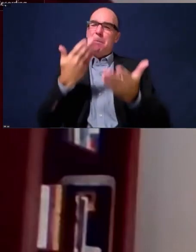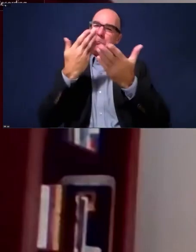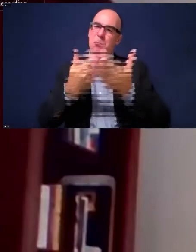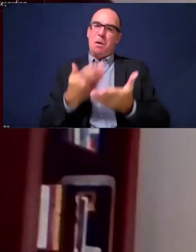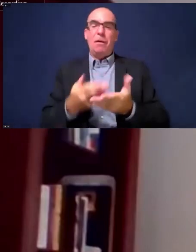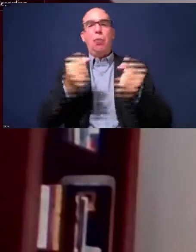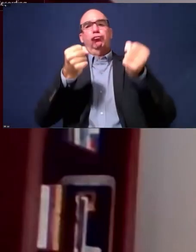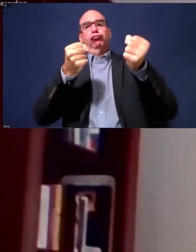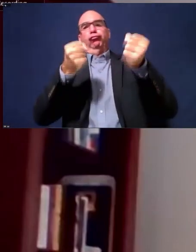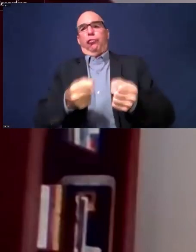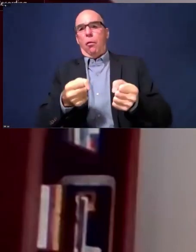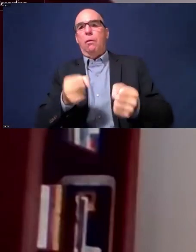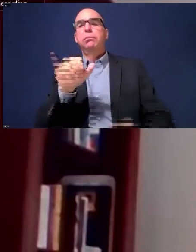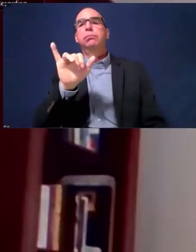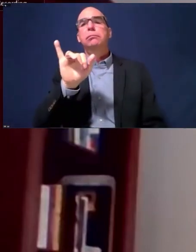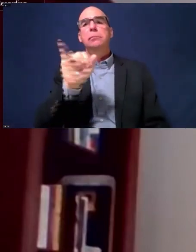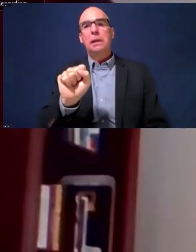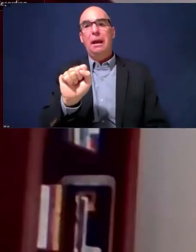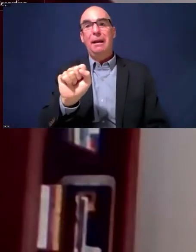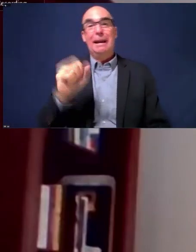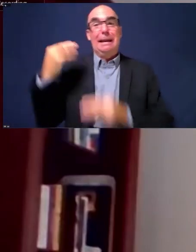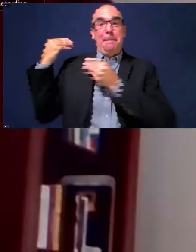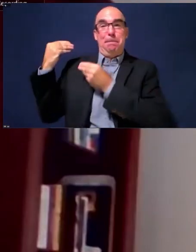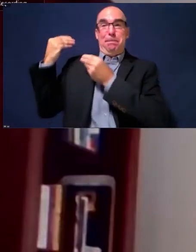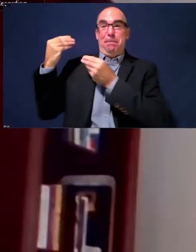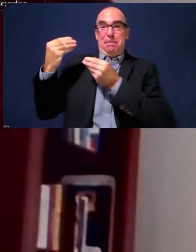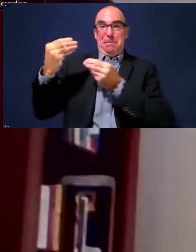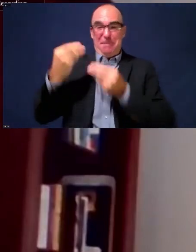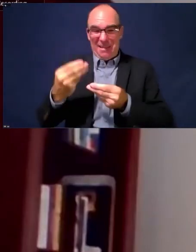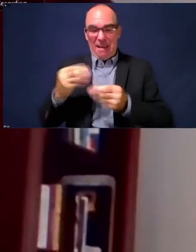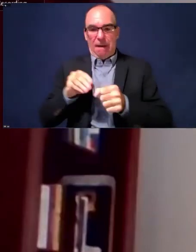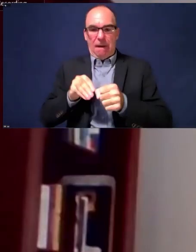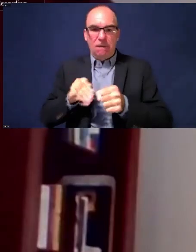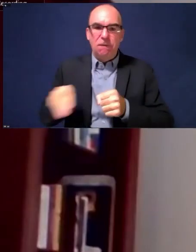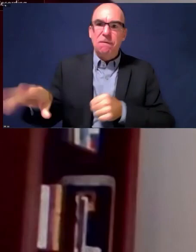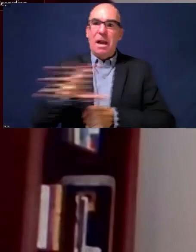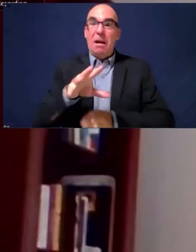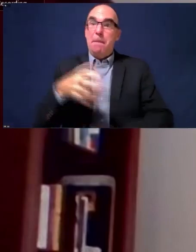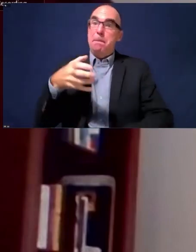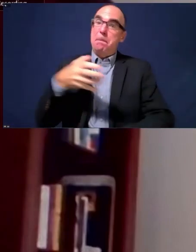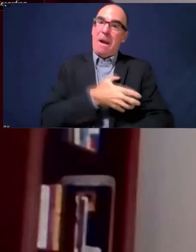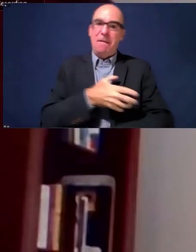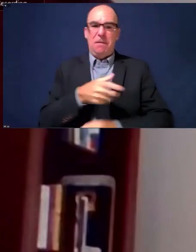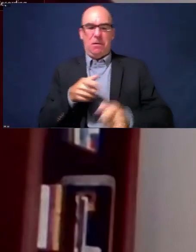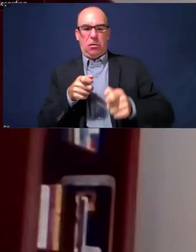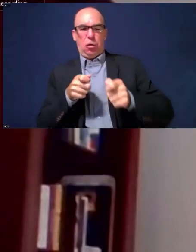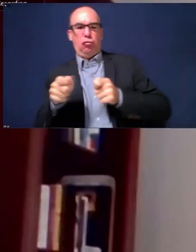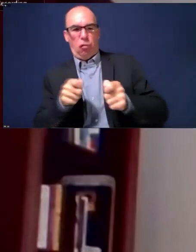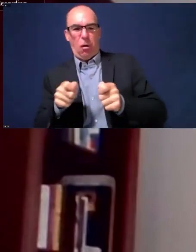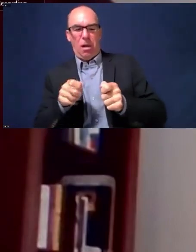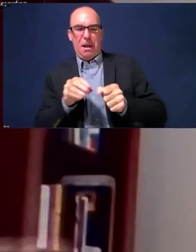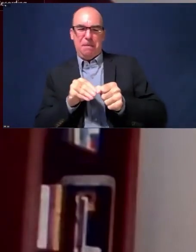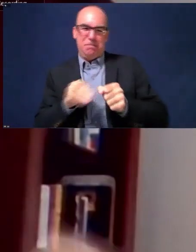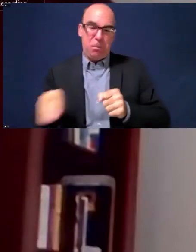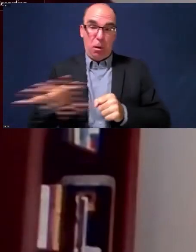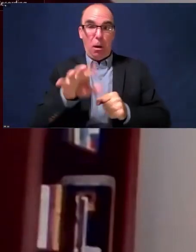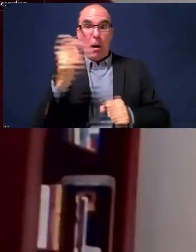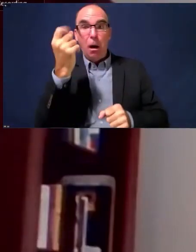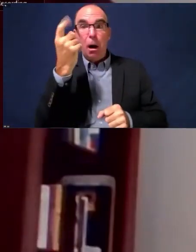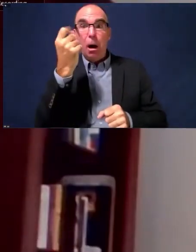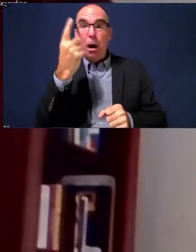institutions. These historical legacies and their structural manifestations are powerful and pervasive, but they are not insurmountable, as